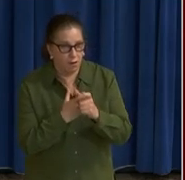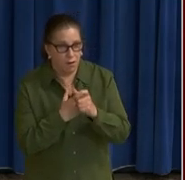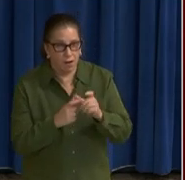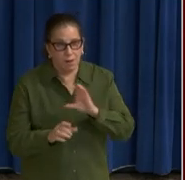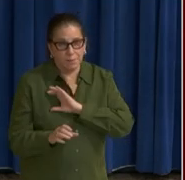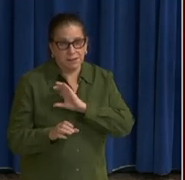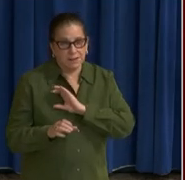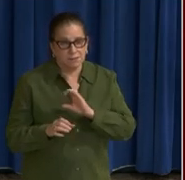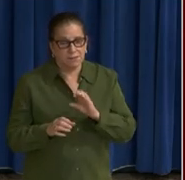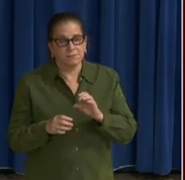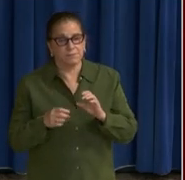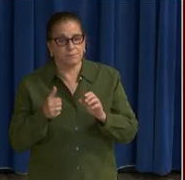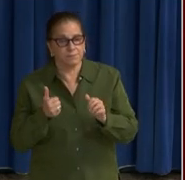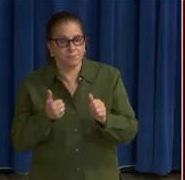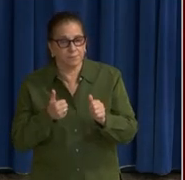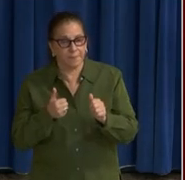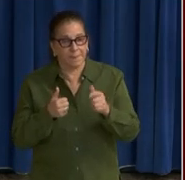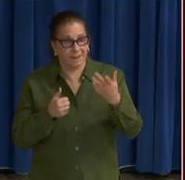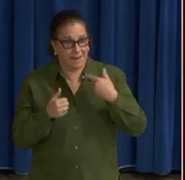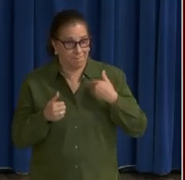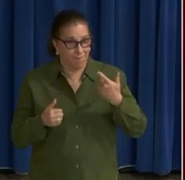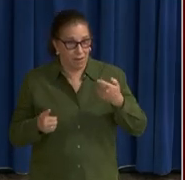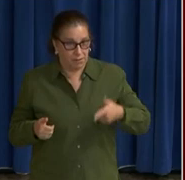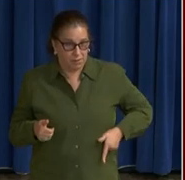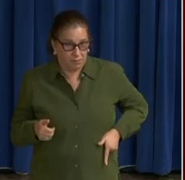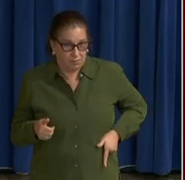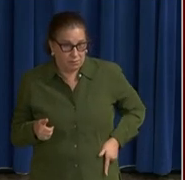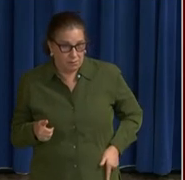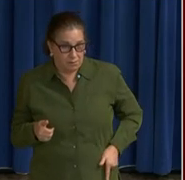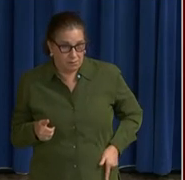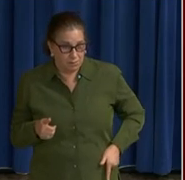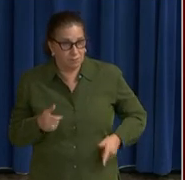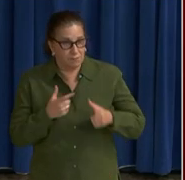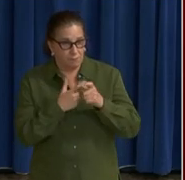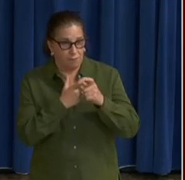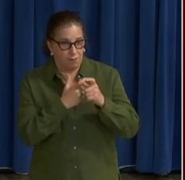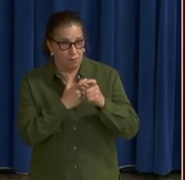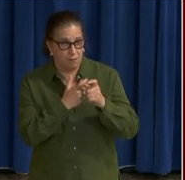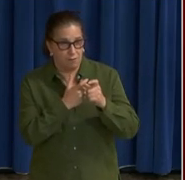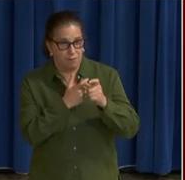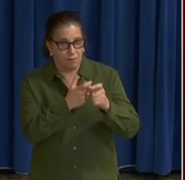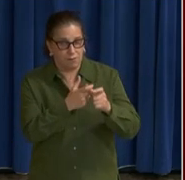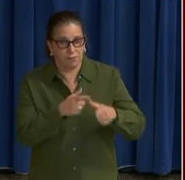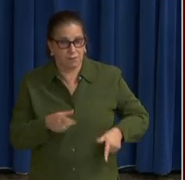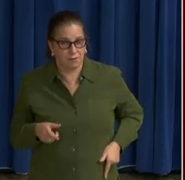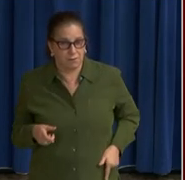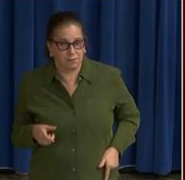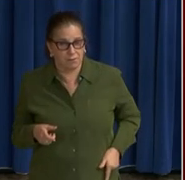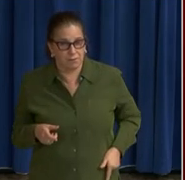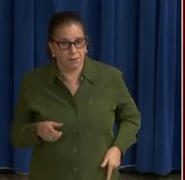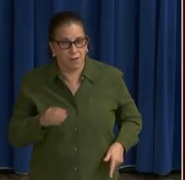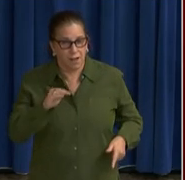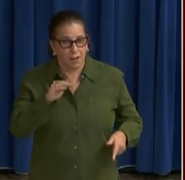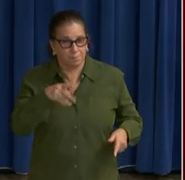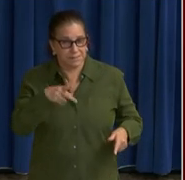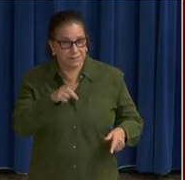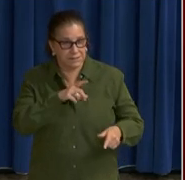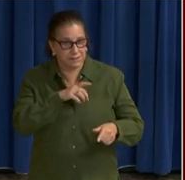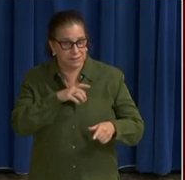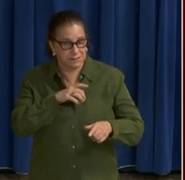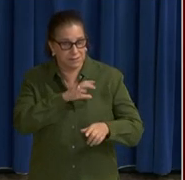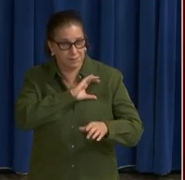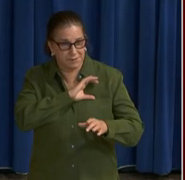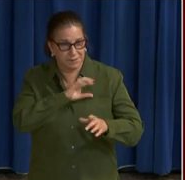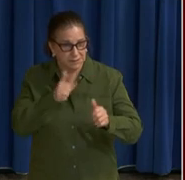his waistband as he was fleeing. In response, an MPD officer just discharged his service weapon, firing